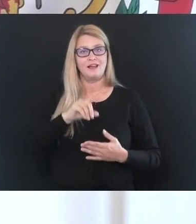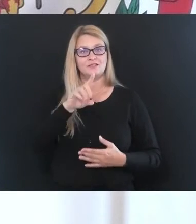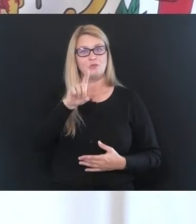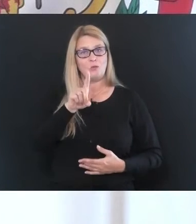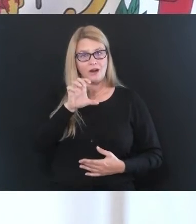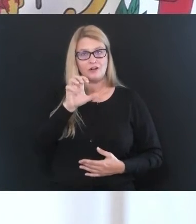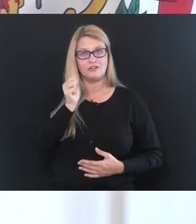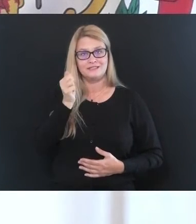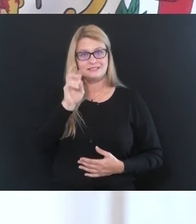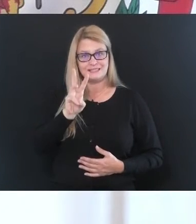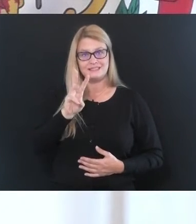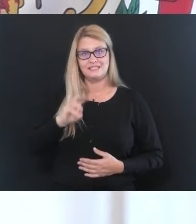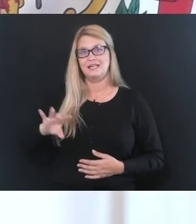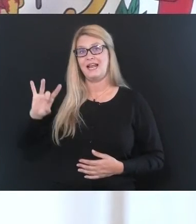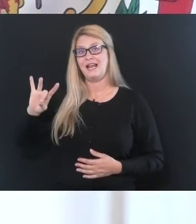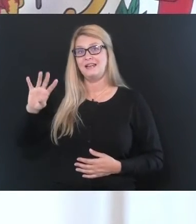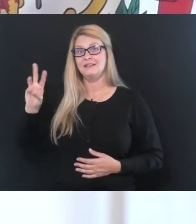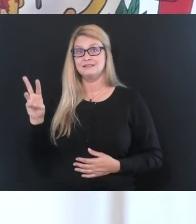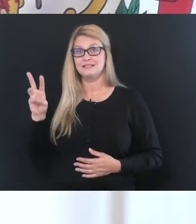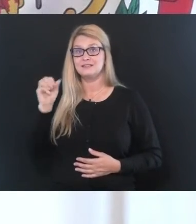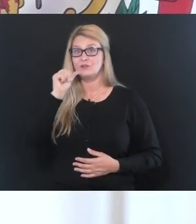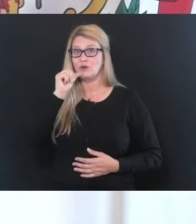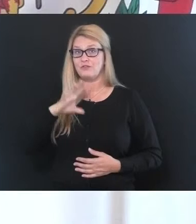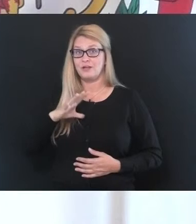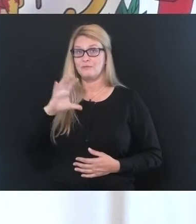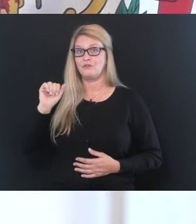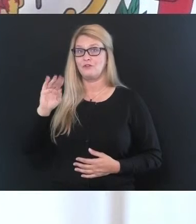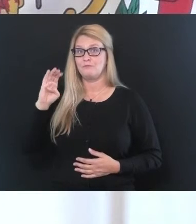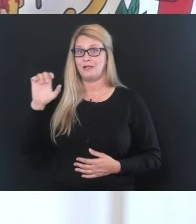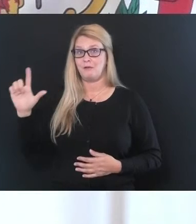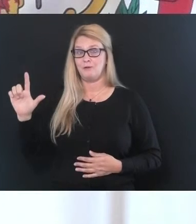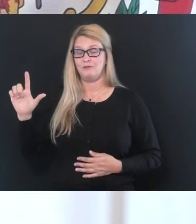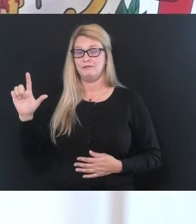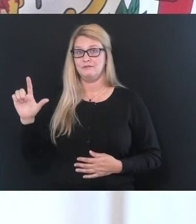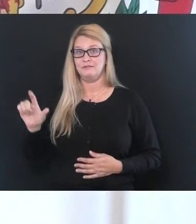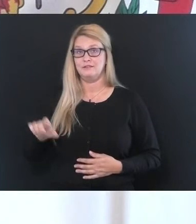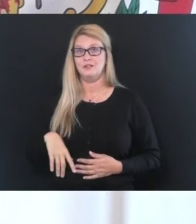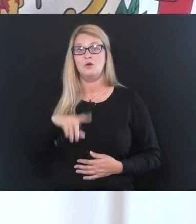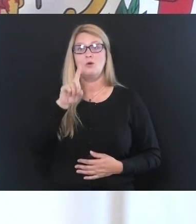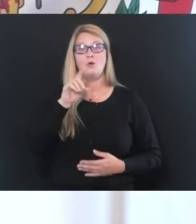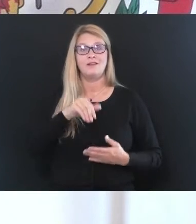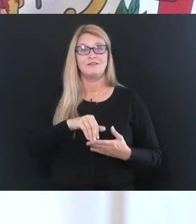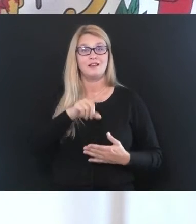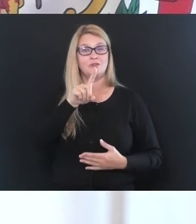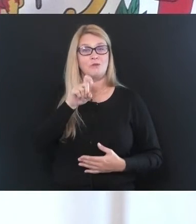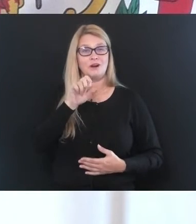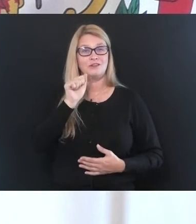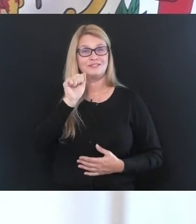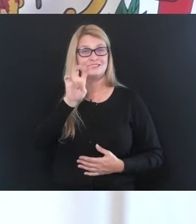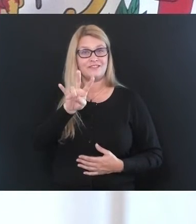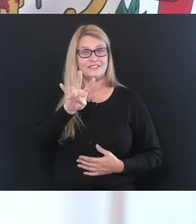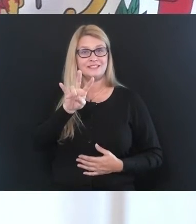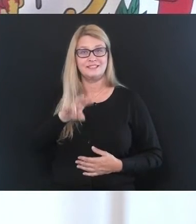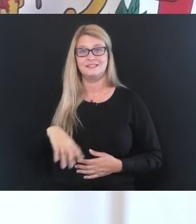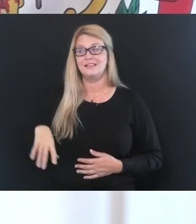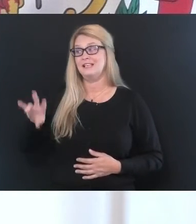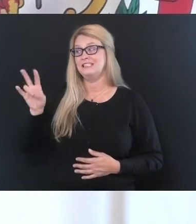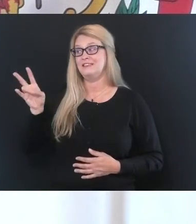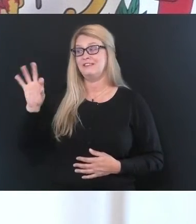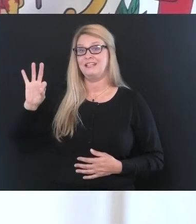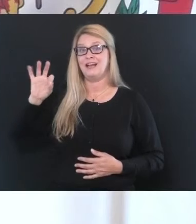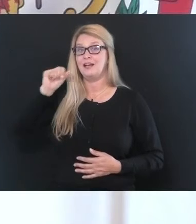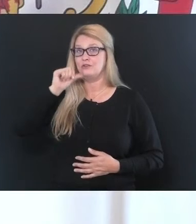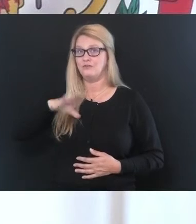1,116th death, an 86-year-old female from Cabell County. Our 1,117th death, a